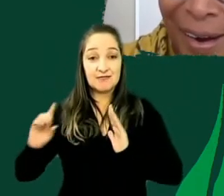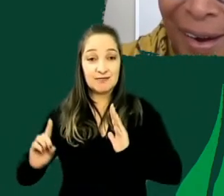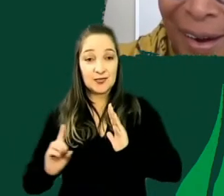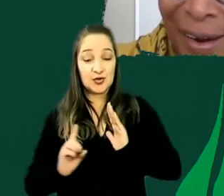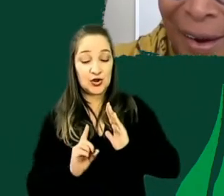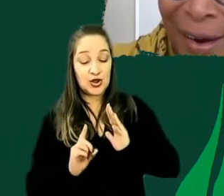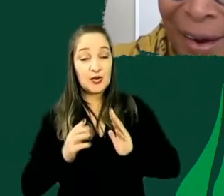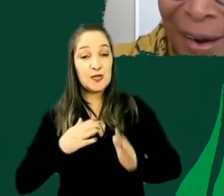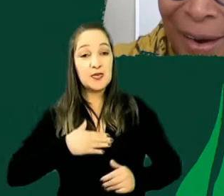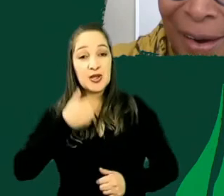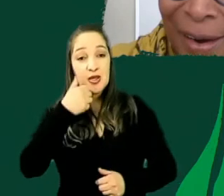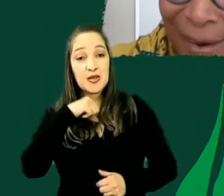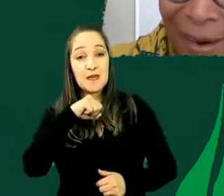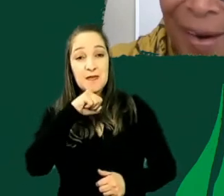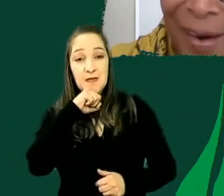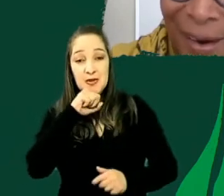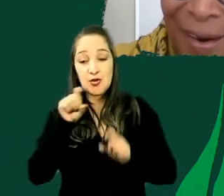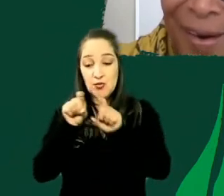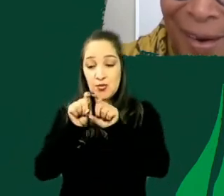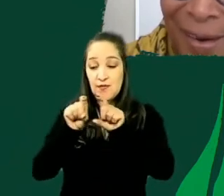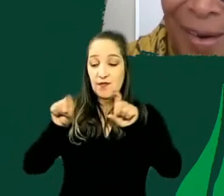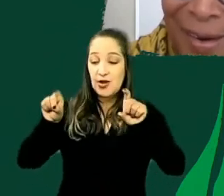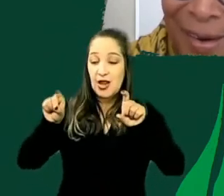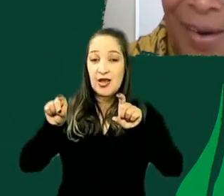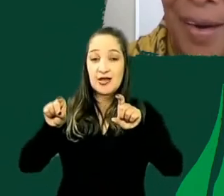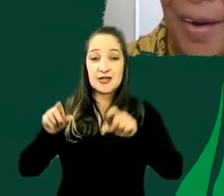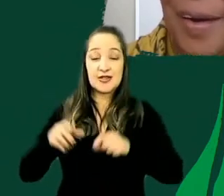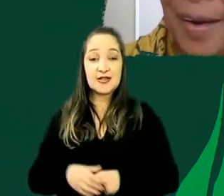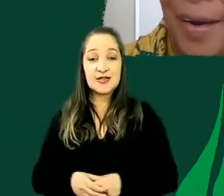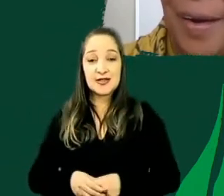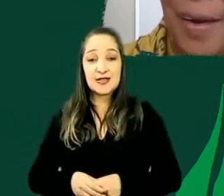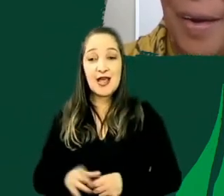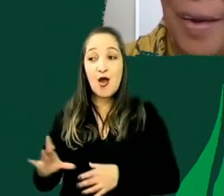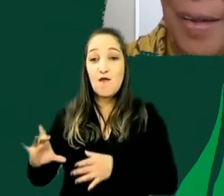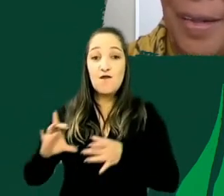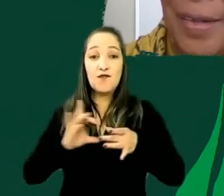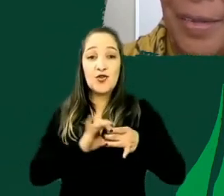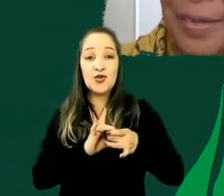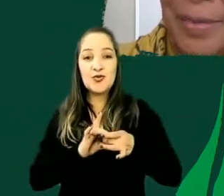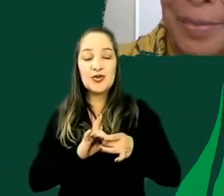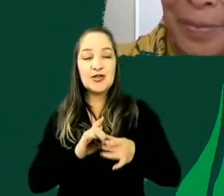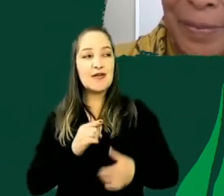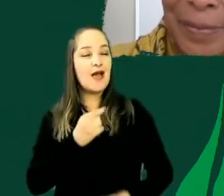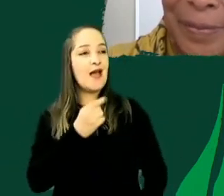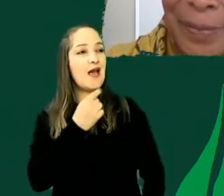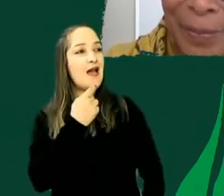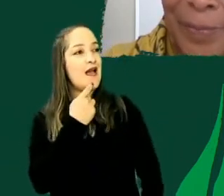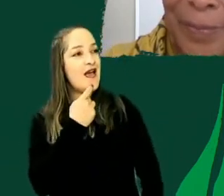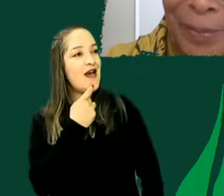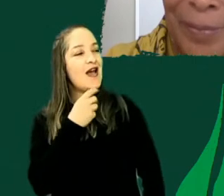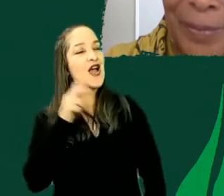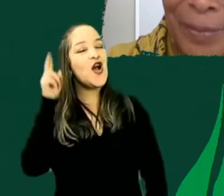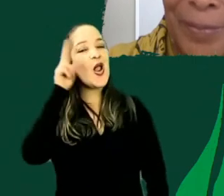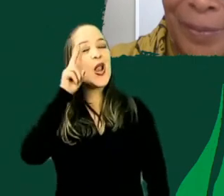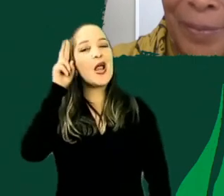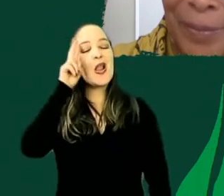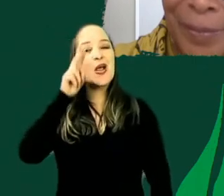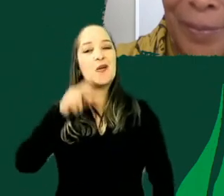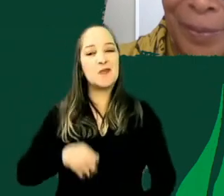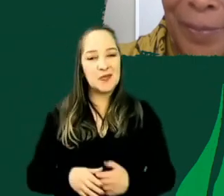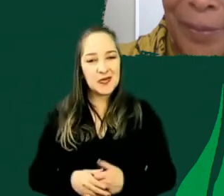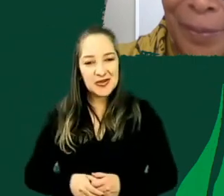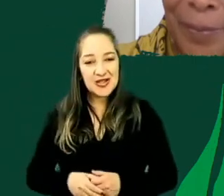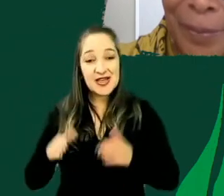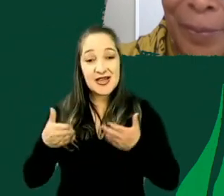mother says a phrase, and like that phrase, my mother, is like the alleys of memory.